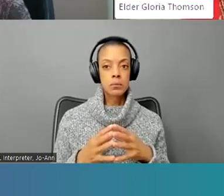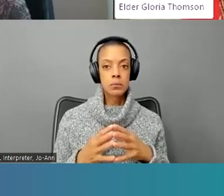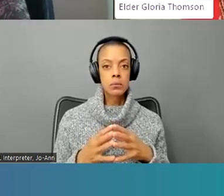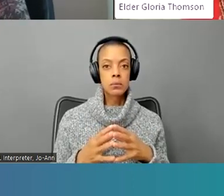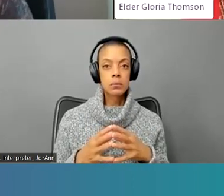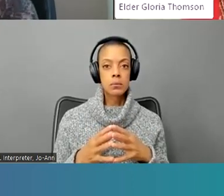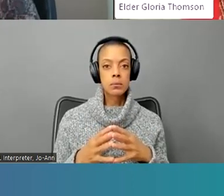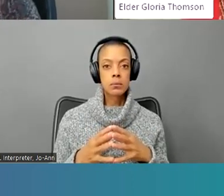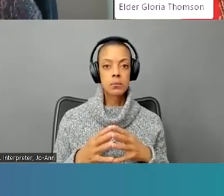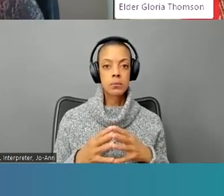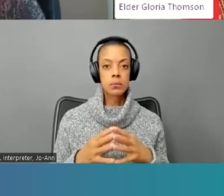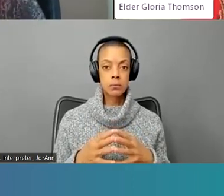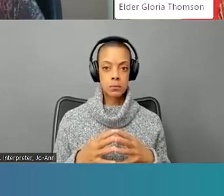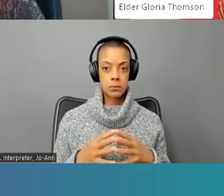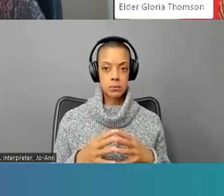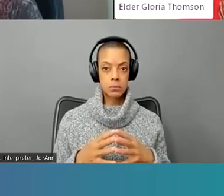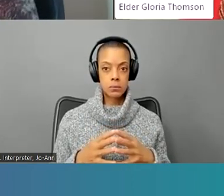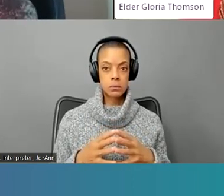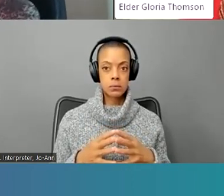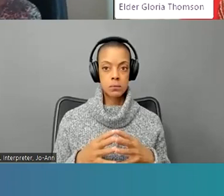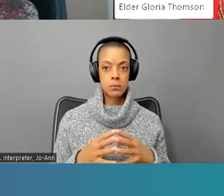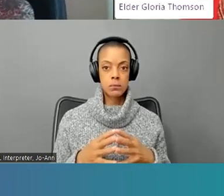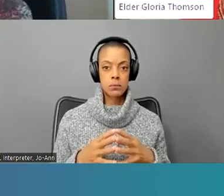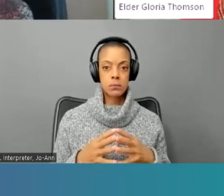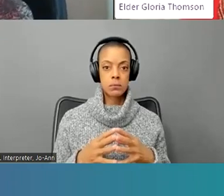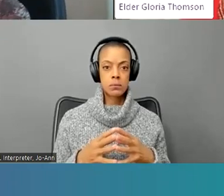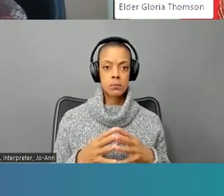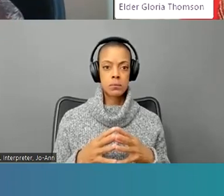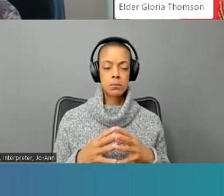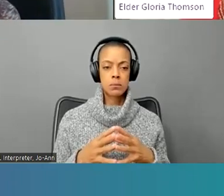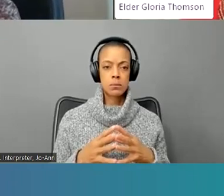to live together,